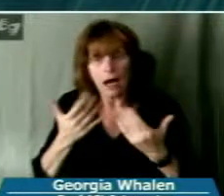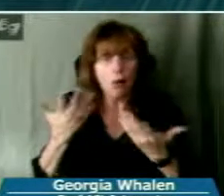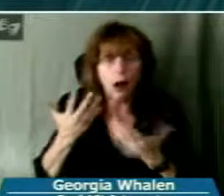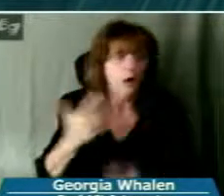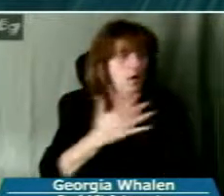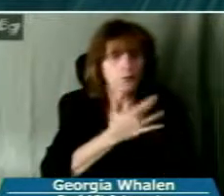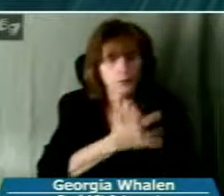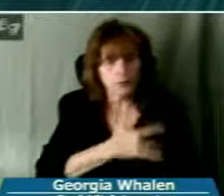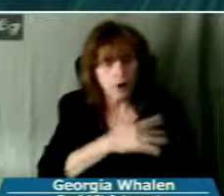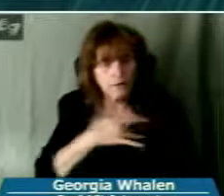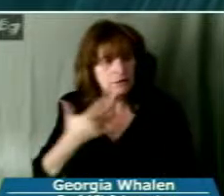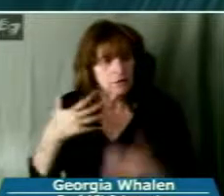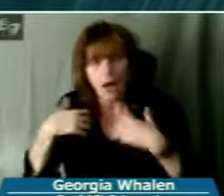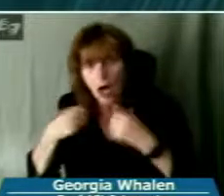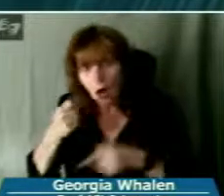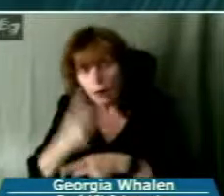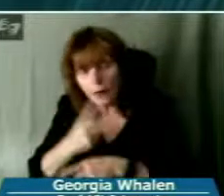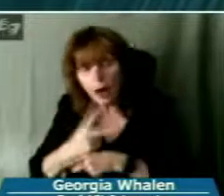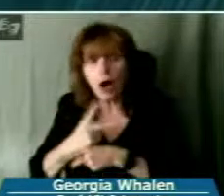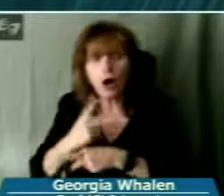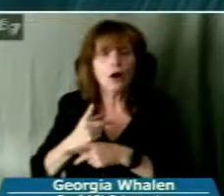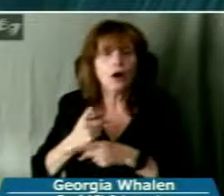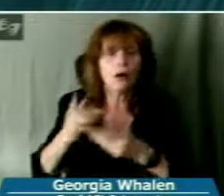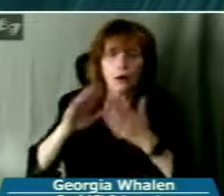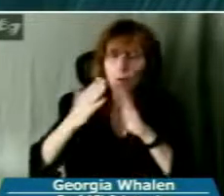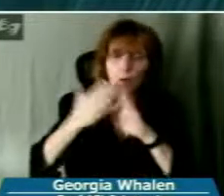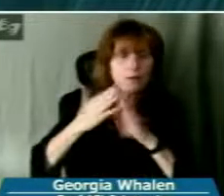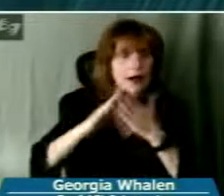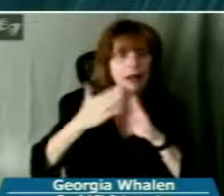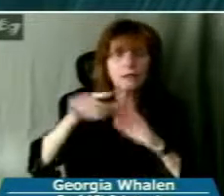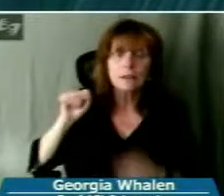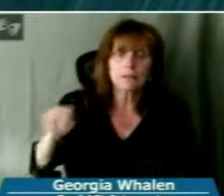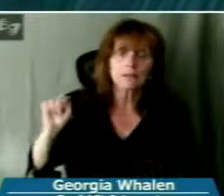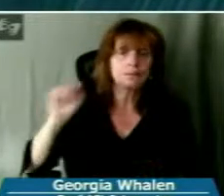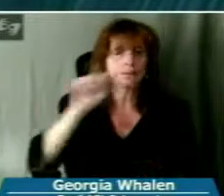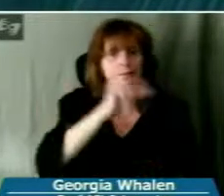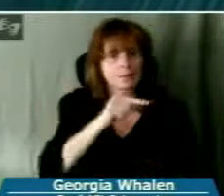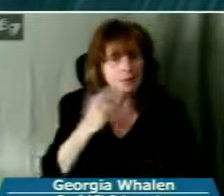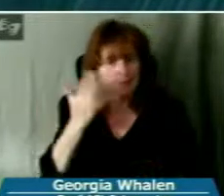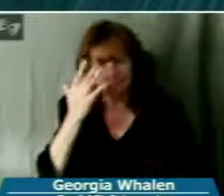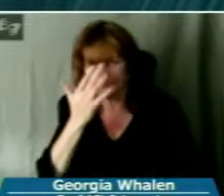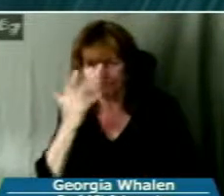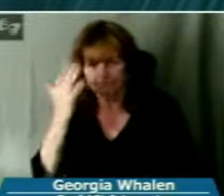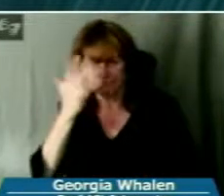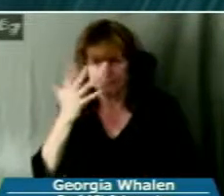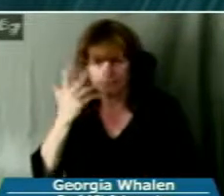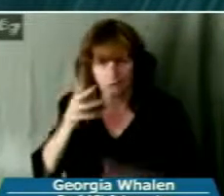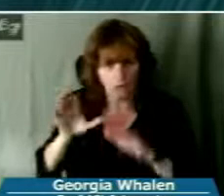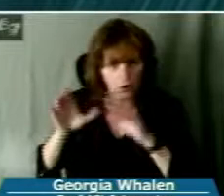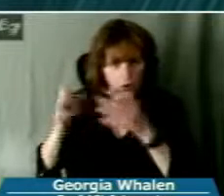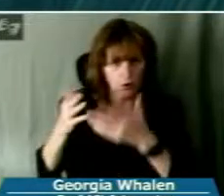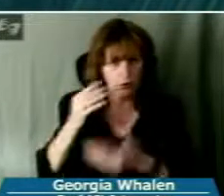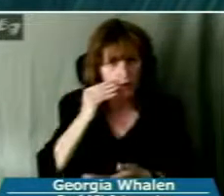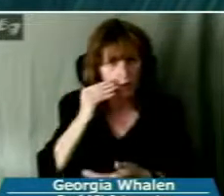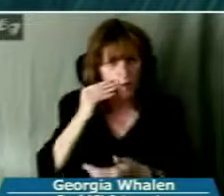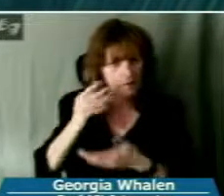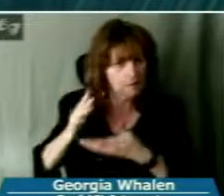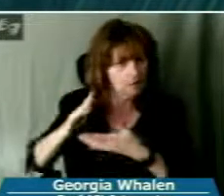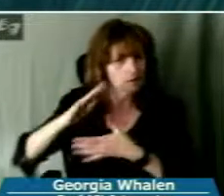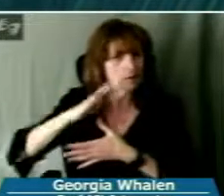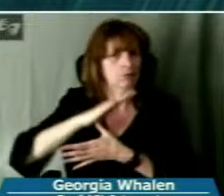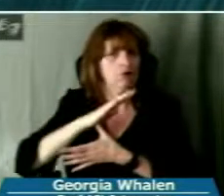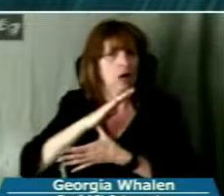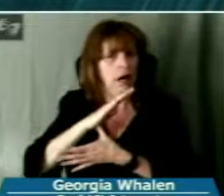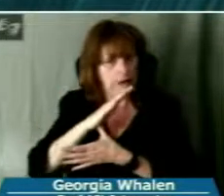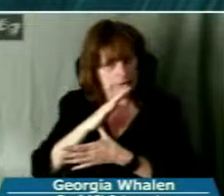providers, and municipalities recognize that we have to be very proactive in congregate settings if we're going to stop and curtail the spread of virus in